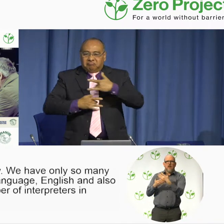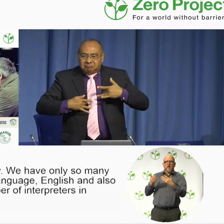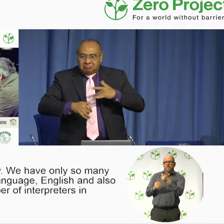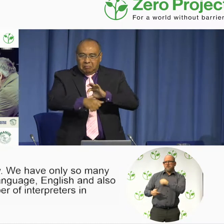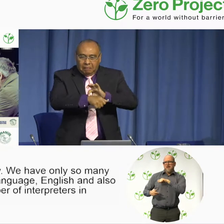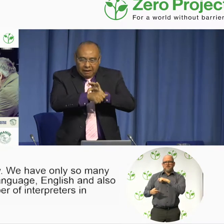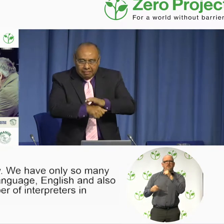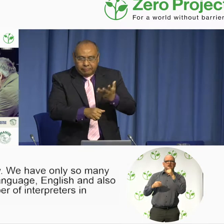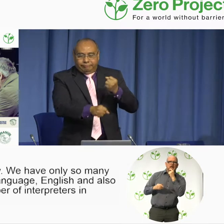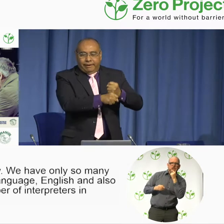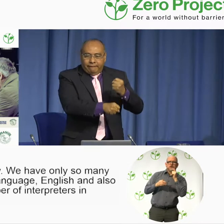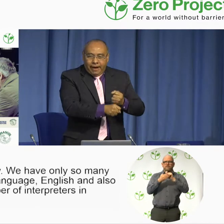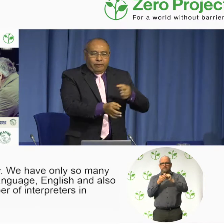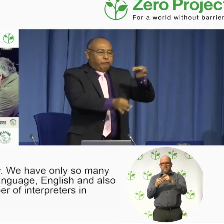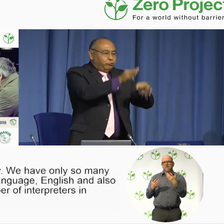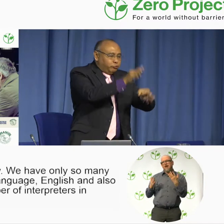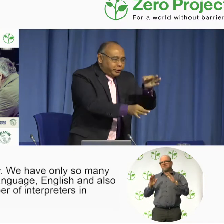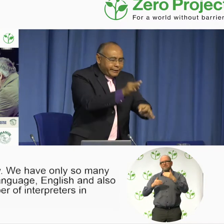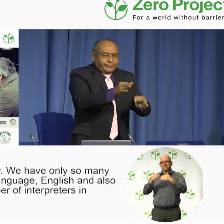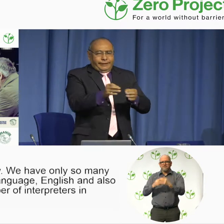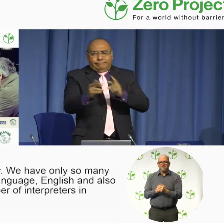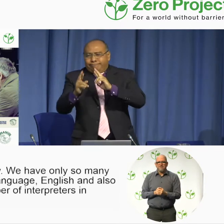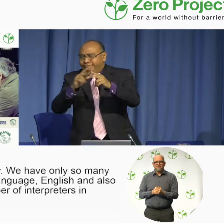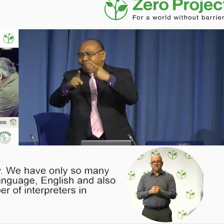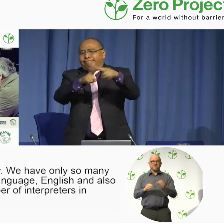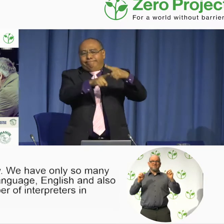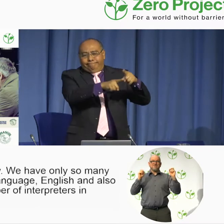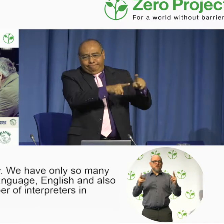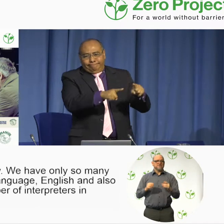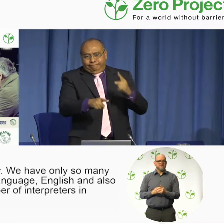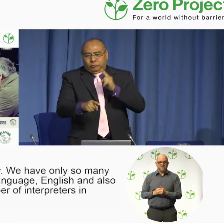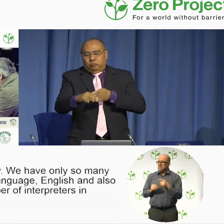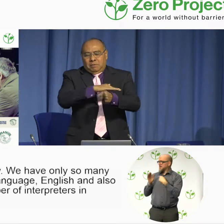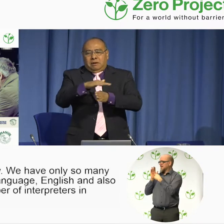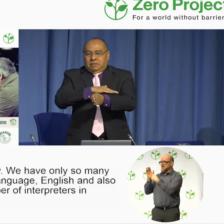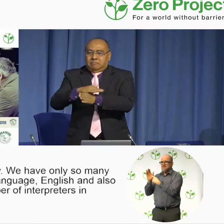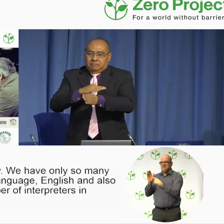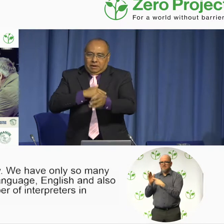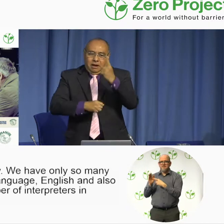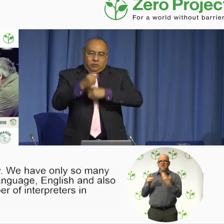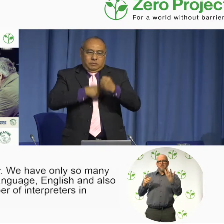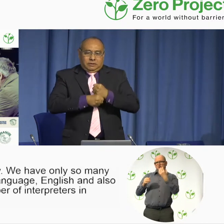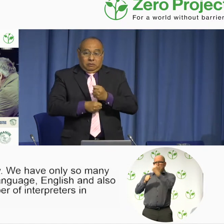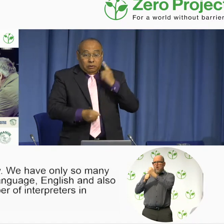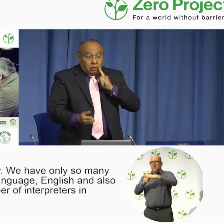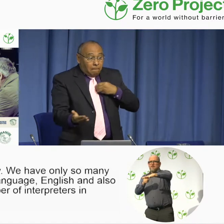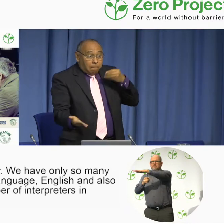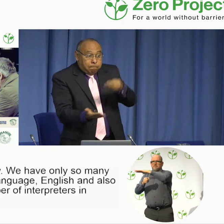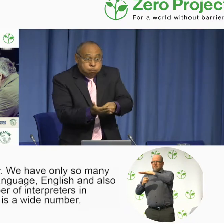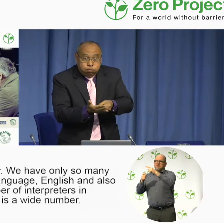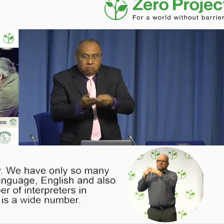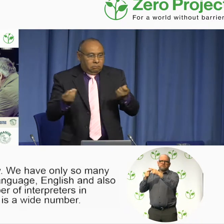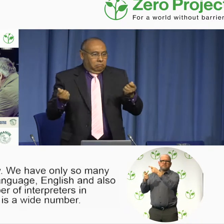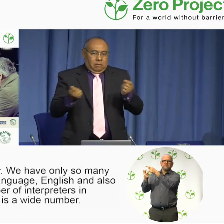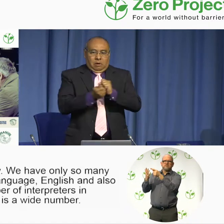20,000 of interpretation services in medical, laboral, education, legal context. It's a